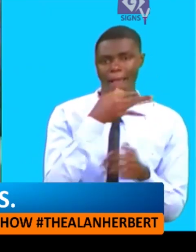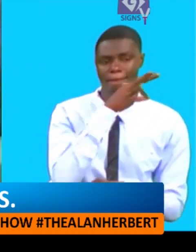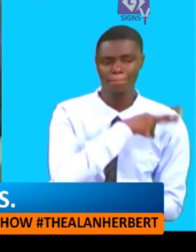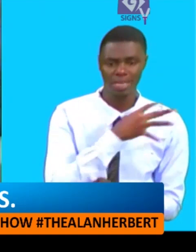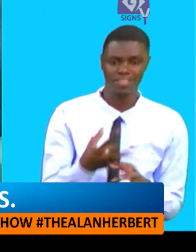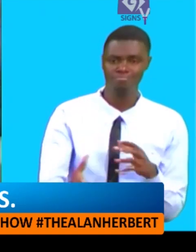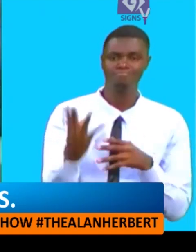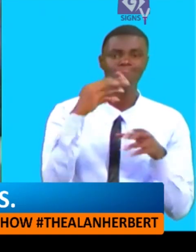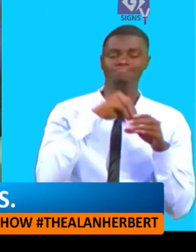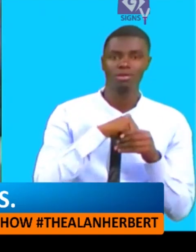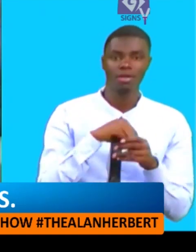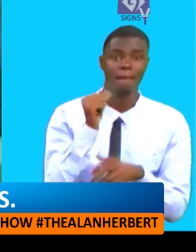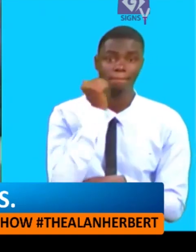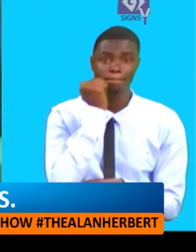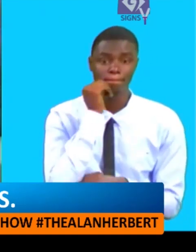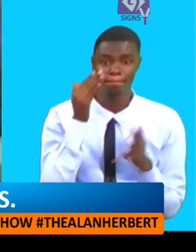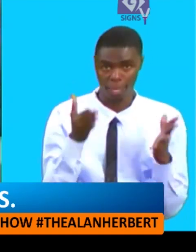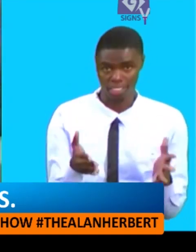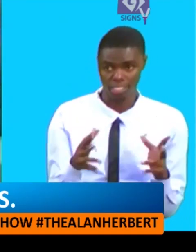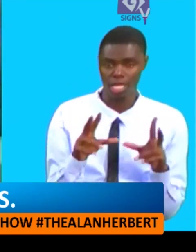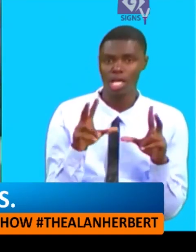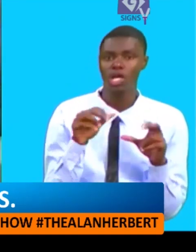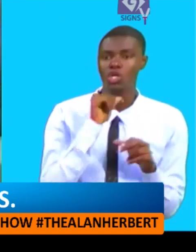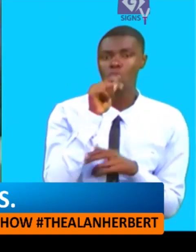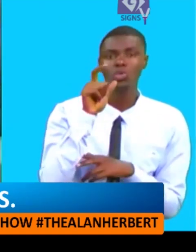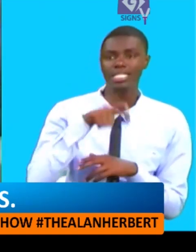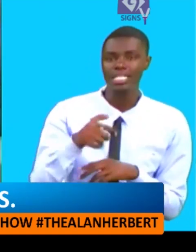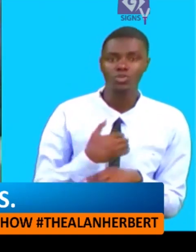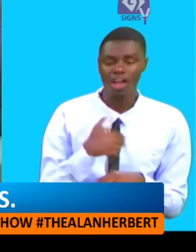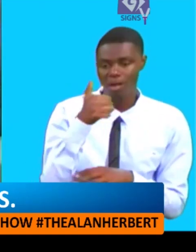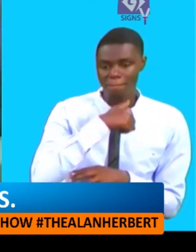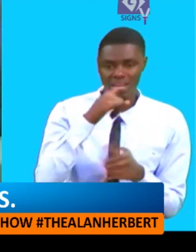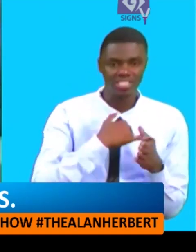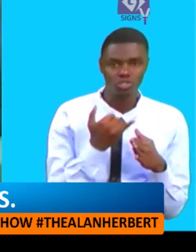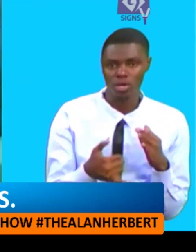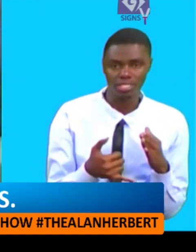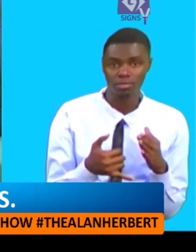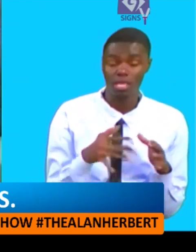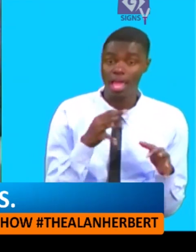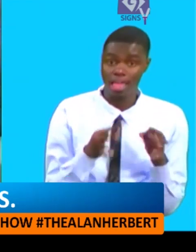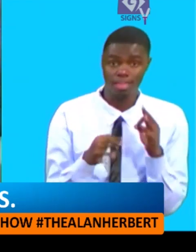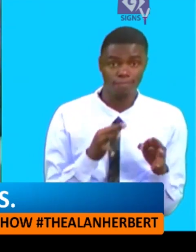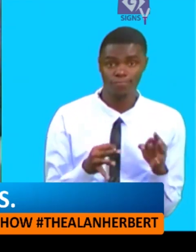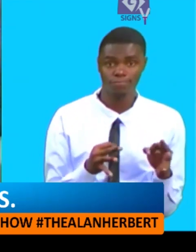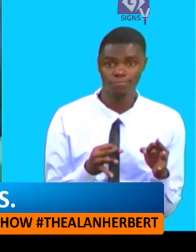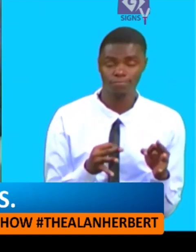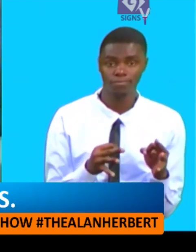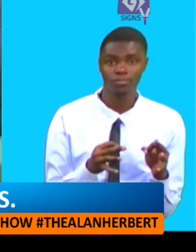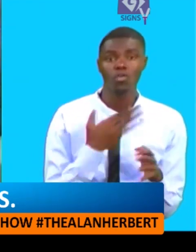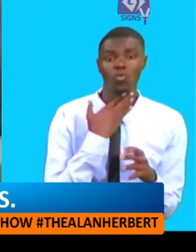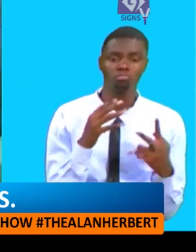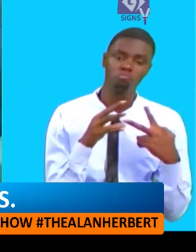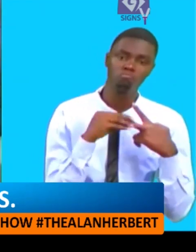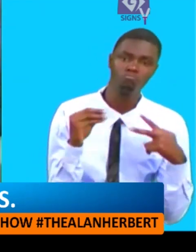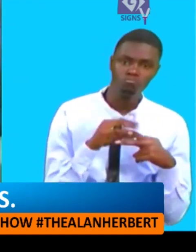inclusive, so that patients don't really need to have a private insurance, unless now you want to